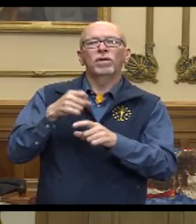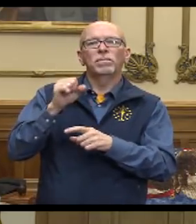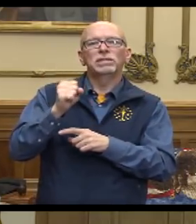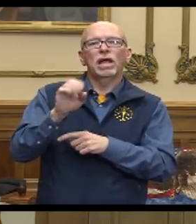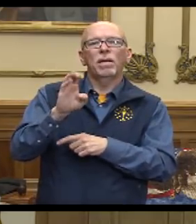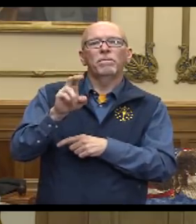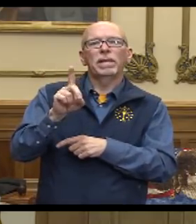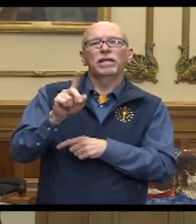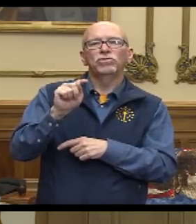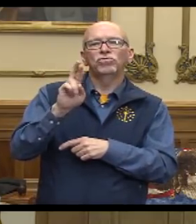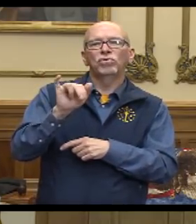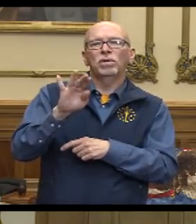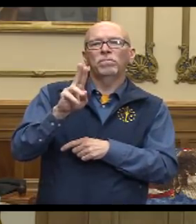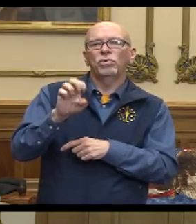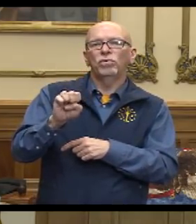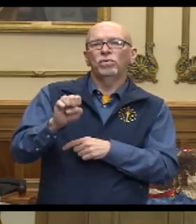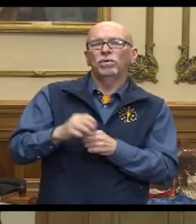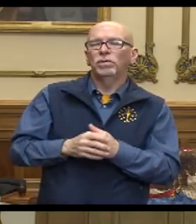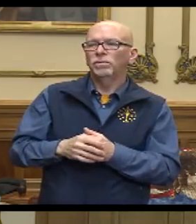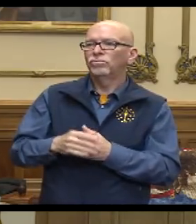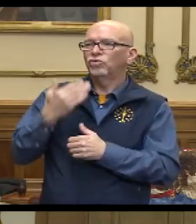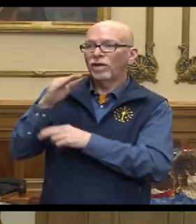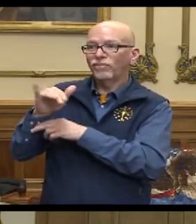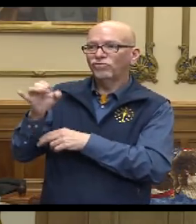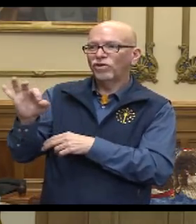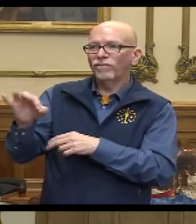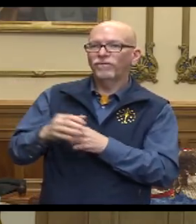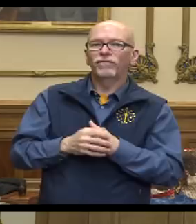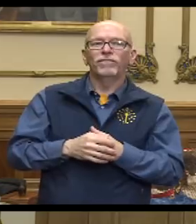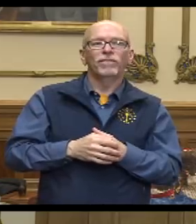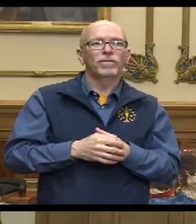Bend Tribune. Good afternoon, Jeff.